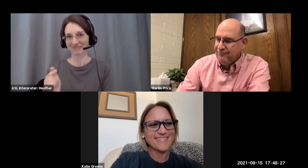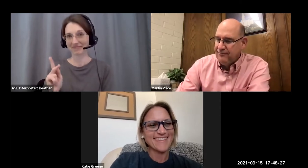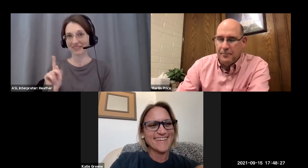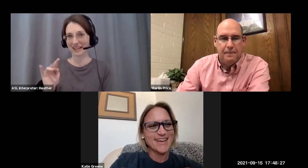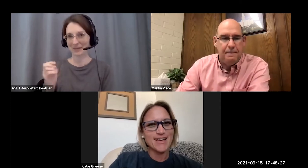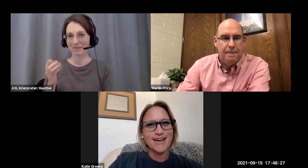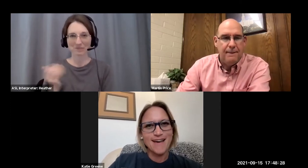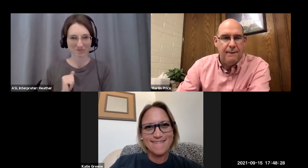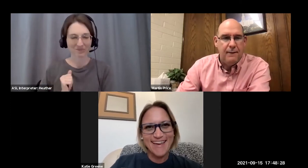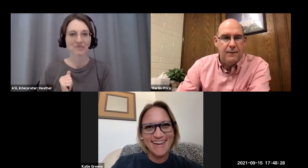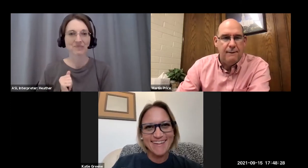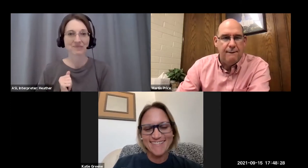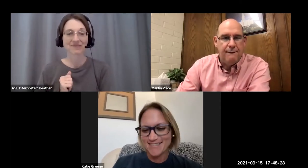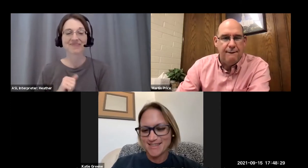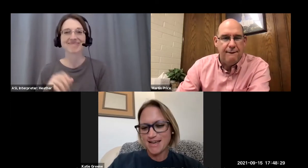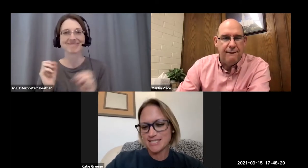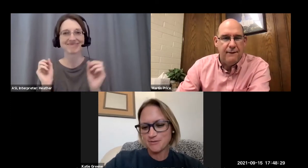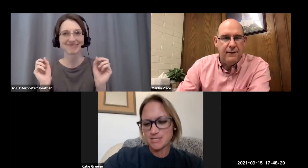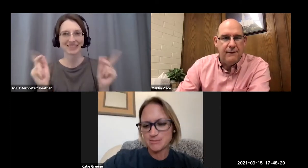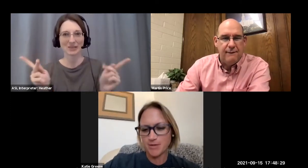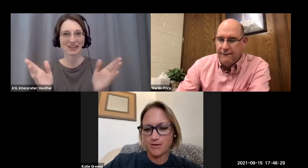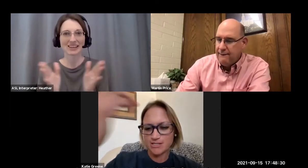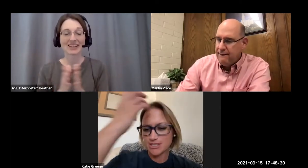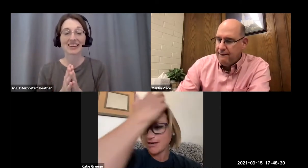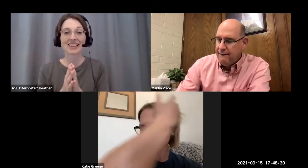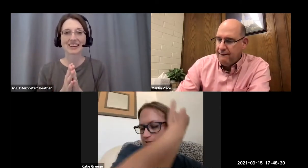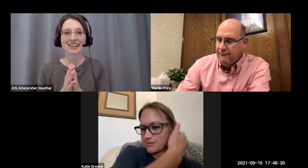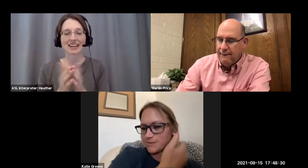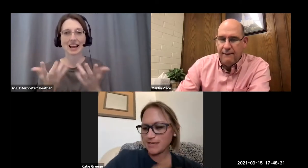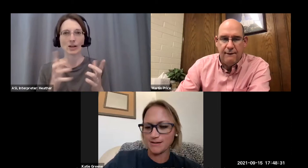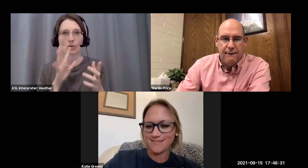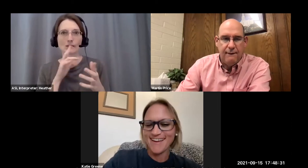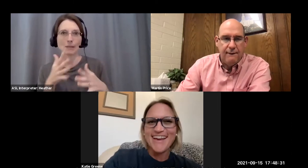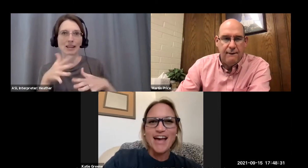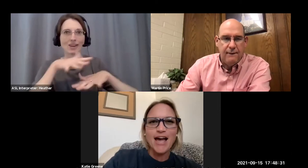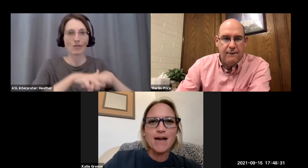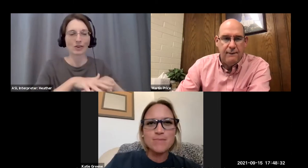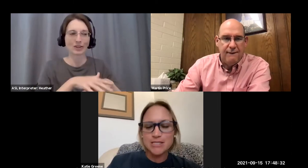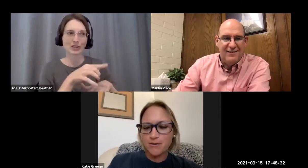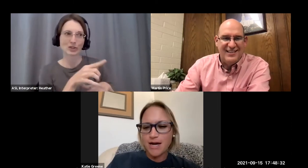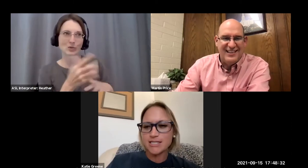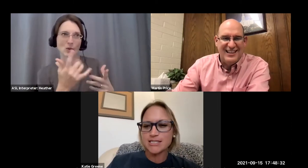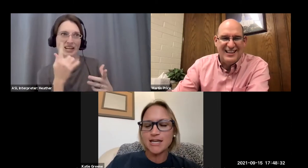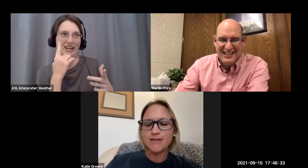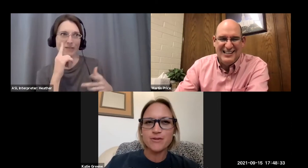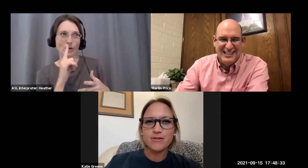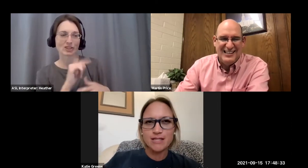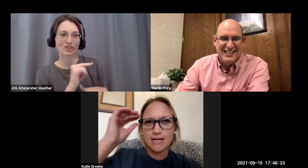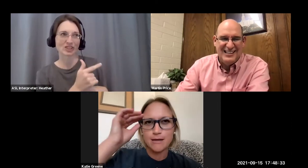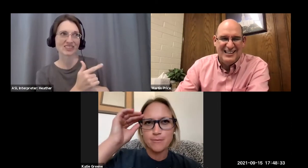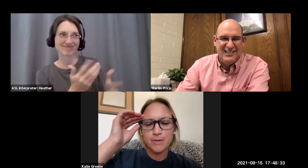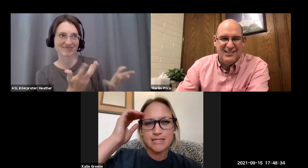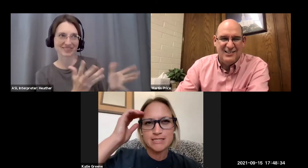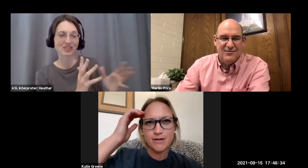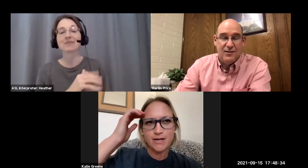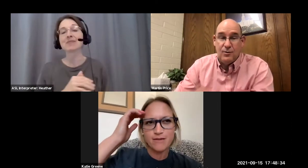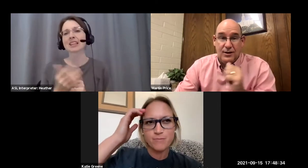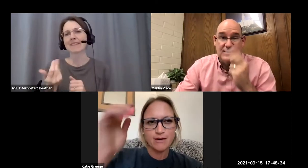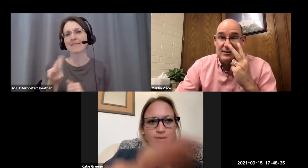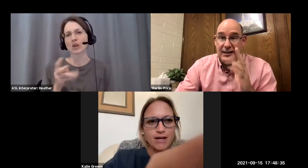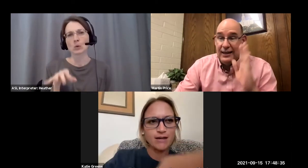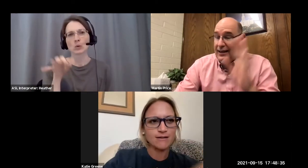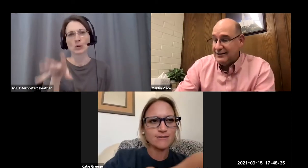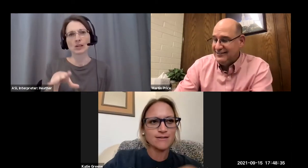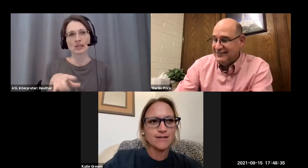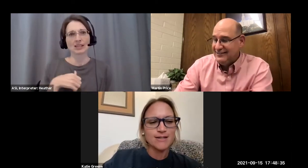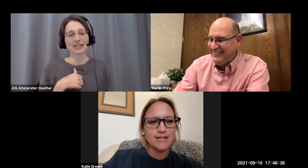ahead. Okay. I didn't want to speak over Sharon. I know she was waiting. So I just had a few things, and please forgive me